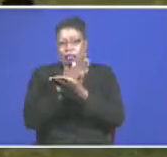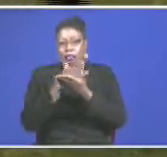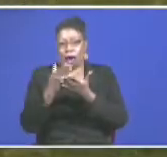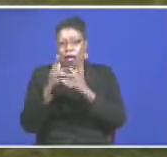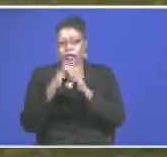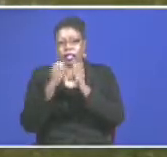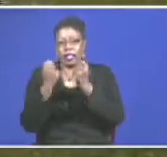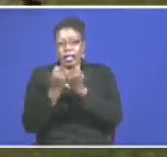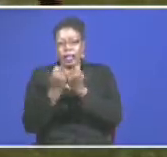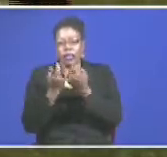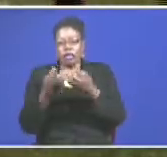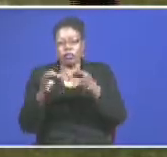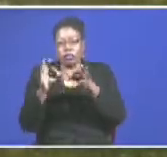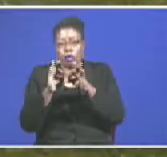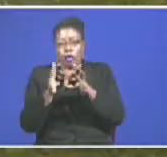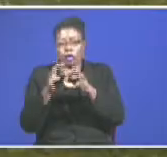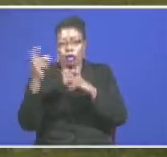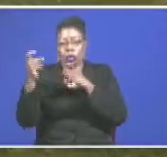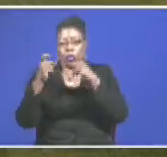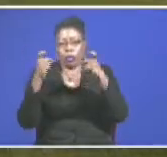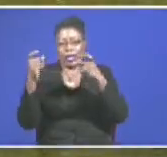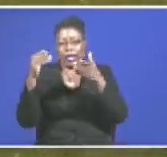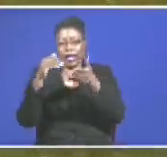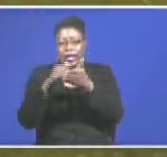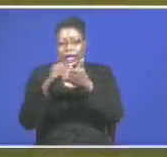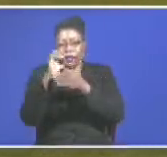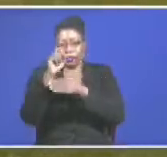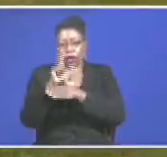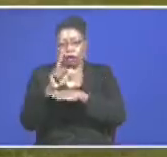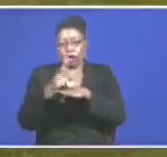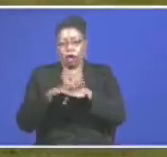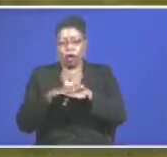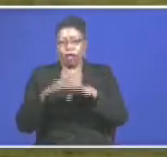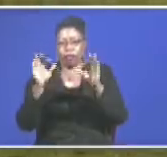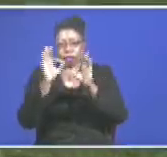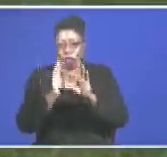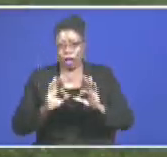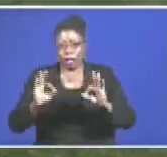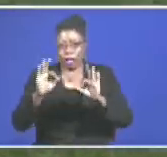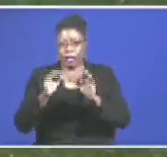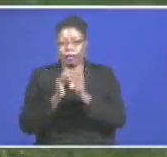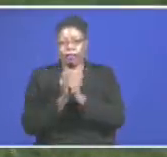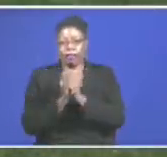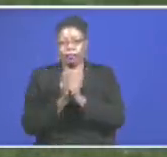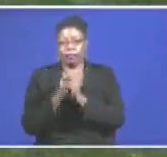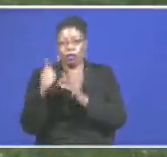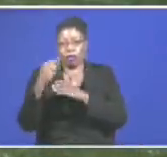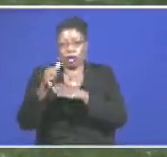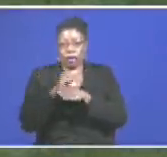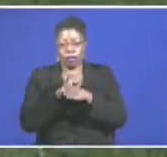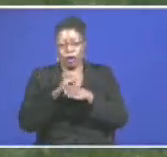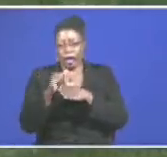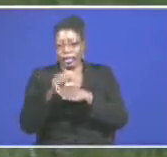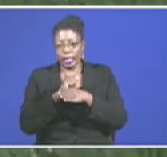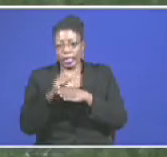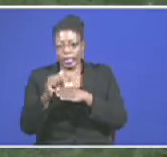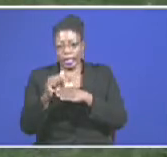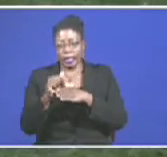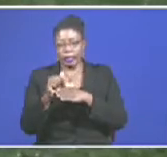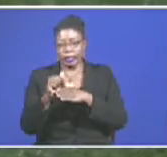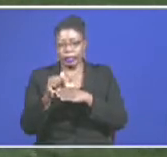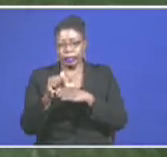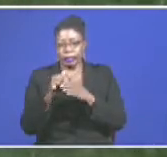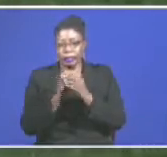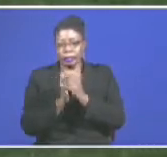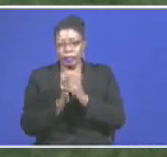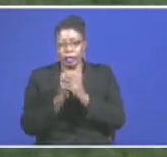will play a key role in the win over Florida International on Friday. We're practicing inside at home where, the kick returners and punt